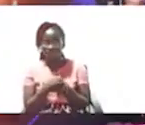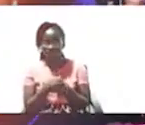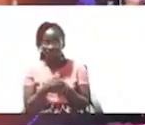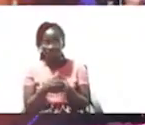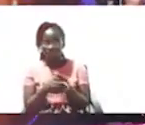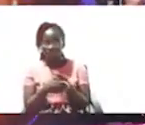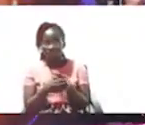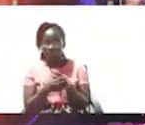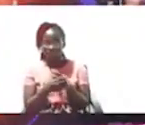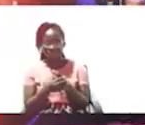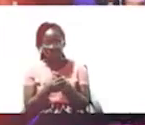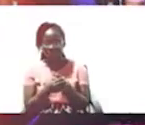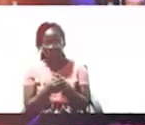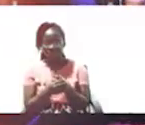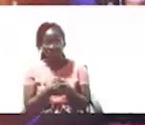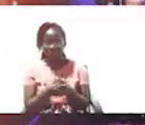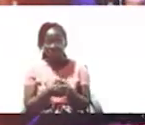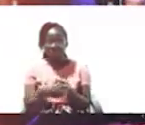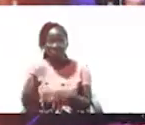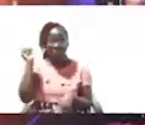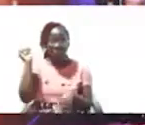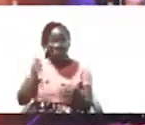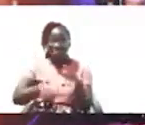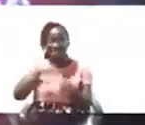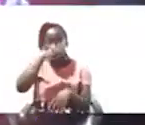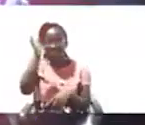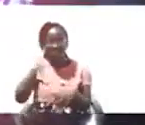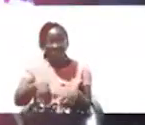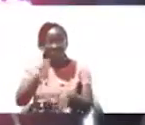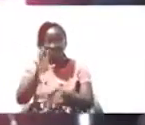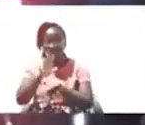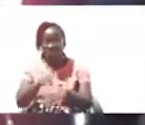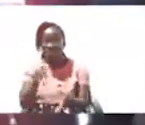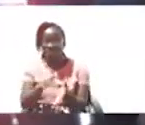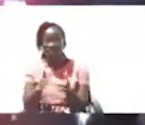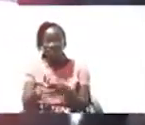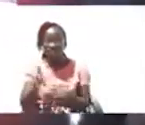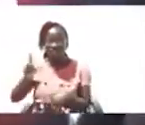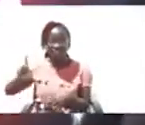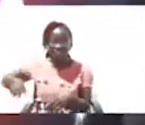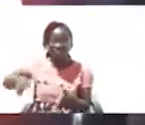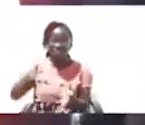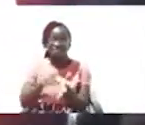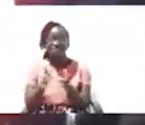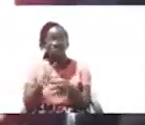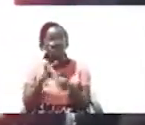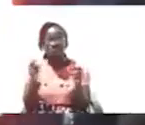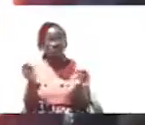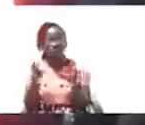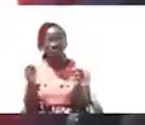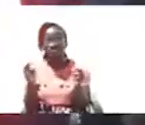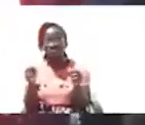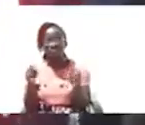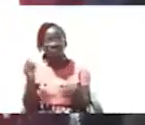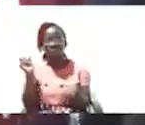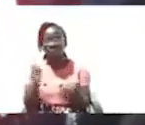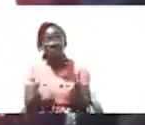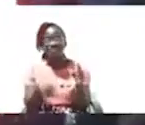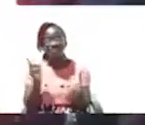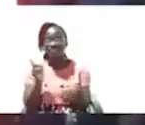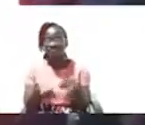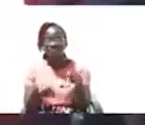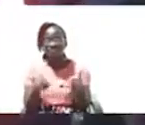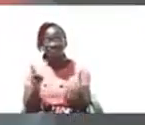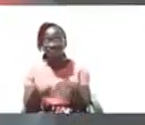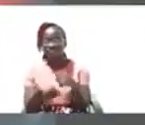work. No, it's not going to work. That is what disturbs some people. I can no